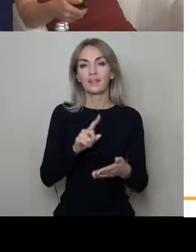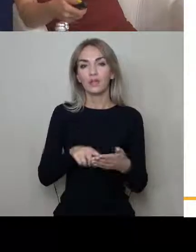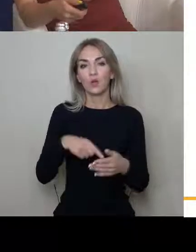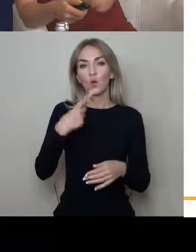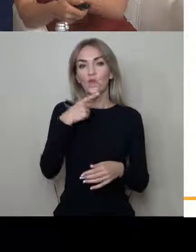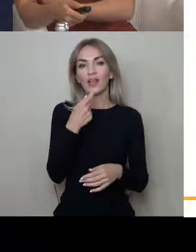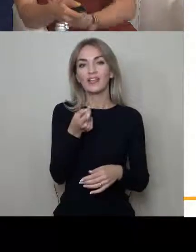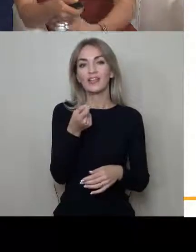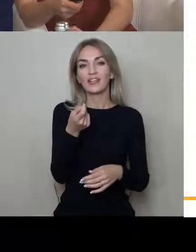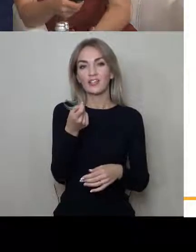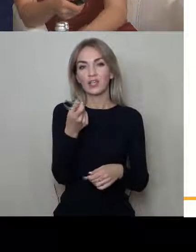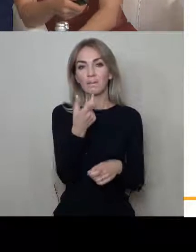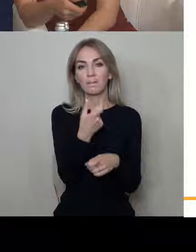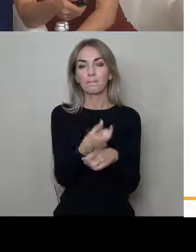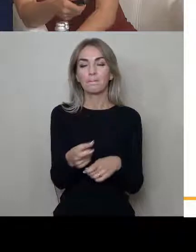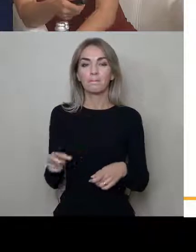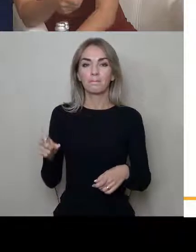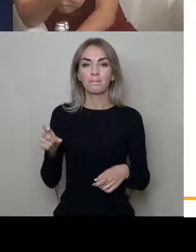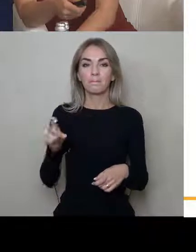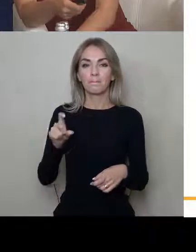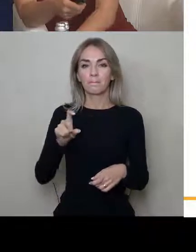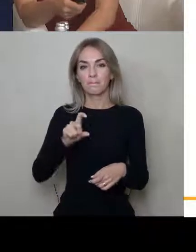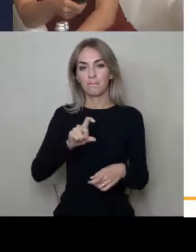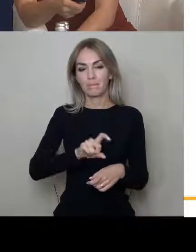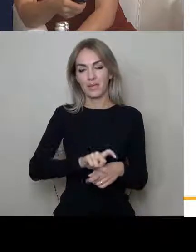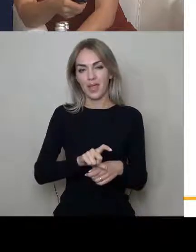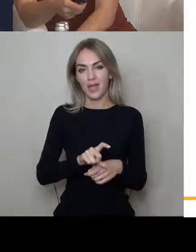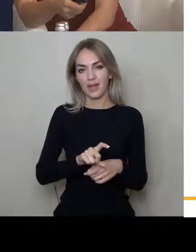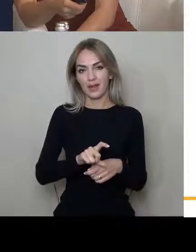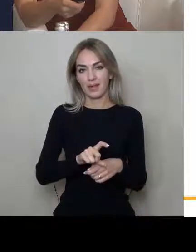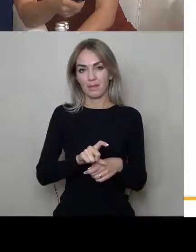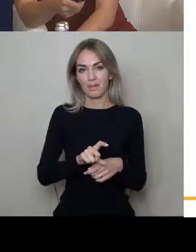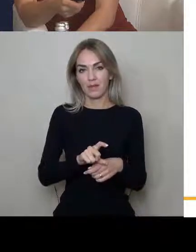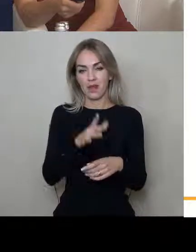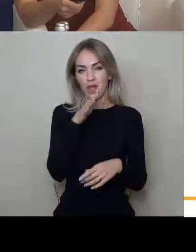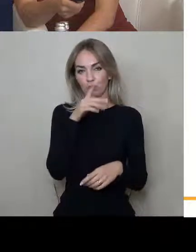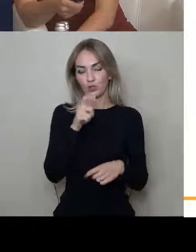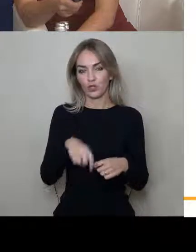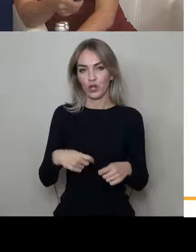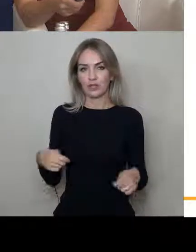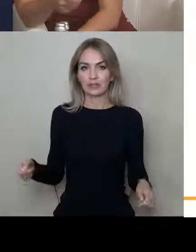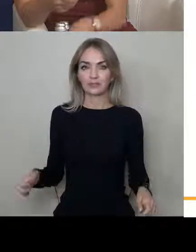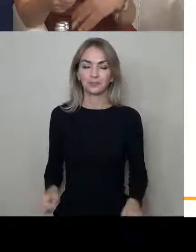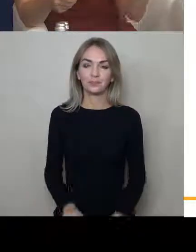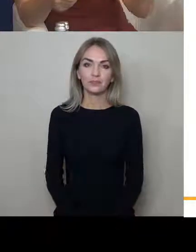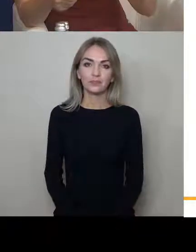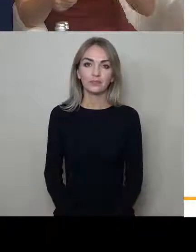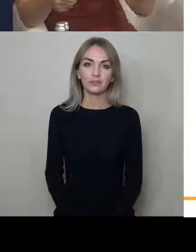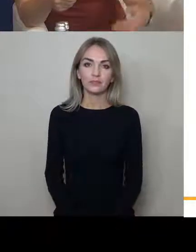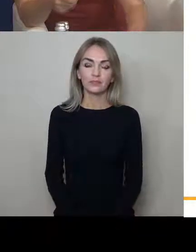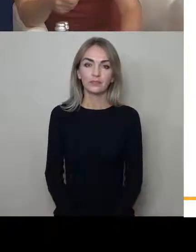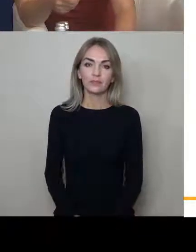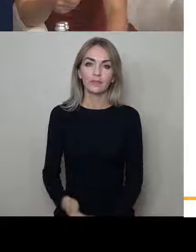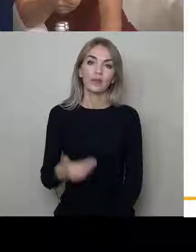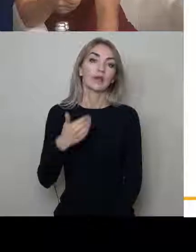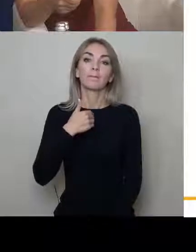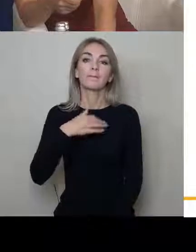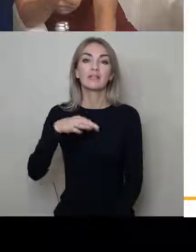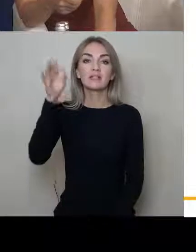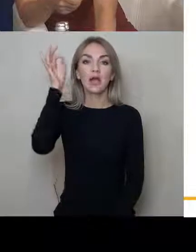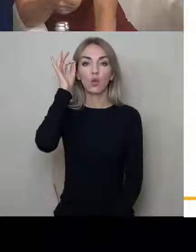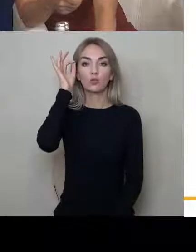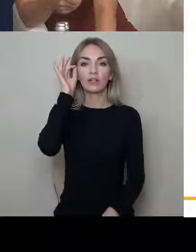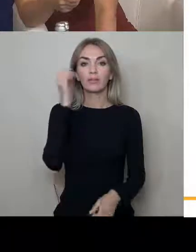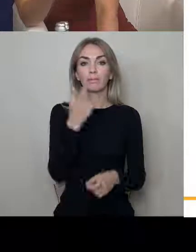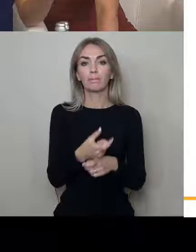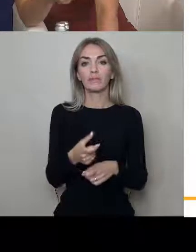No, that's the message, a warning message that we are exceeding the allocated time for the webinar.